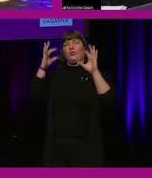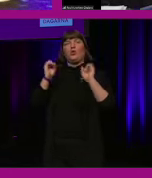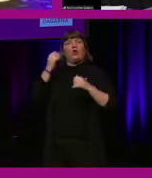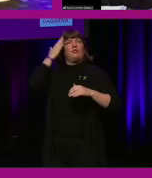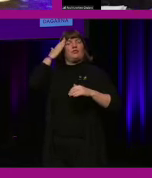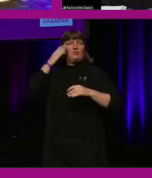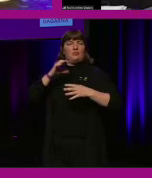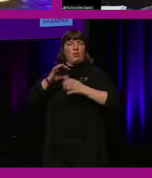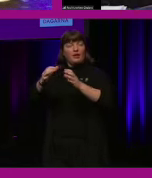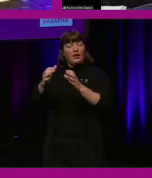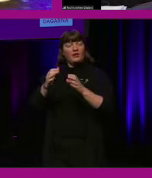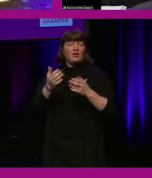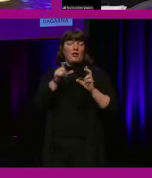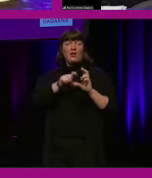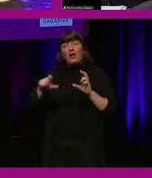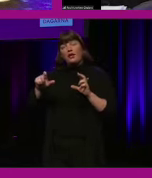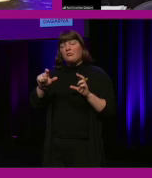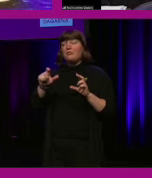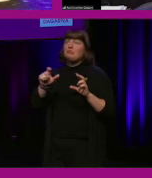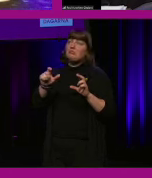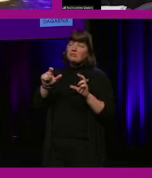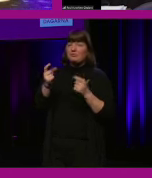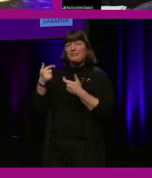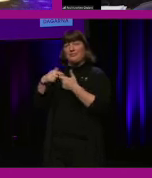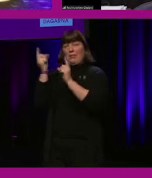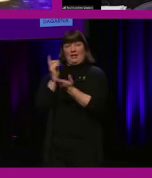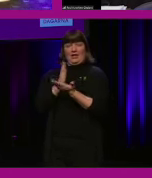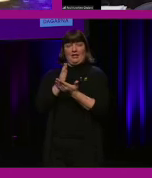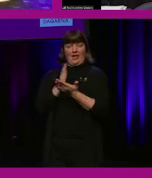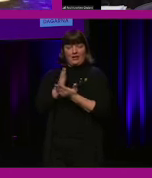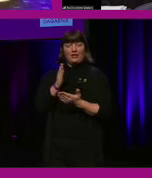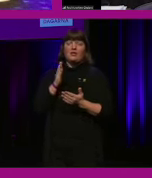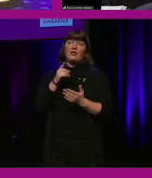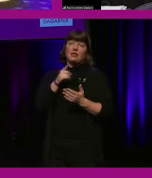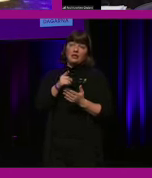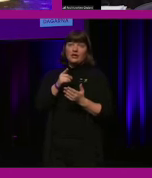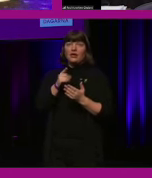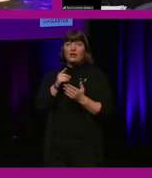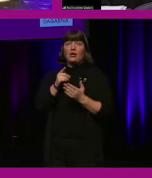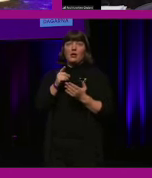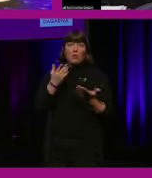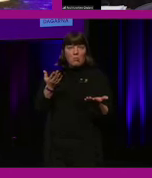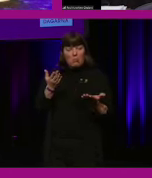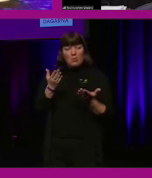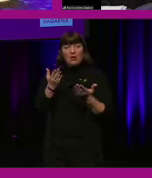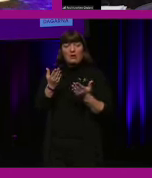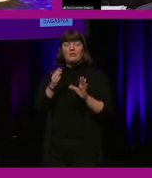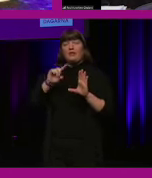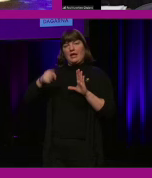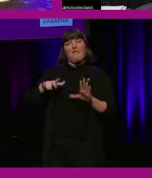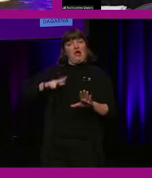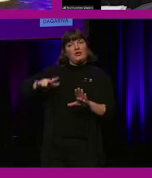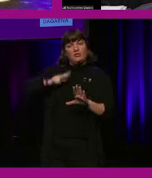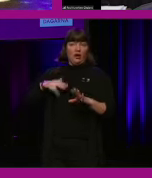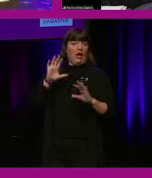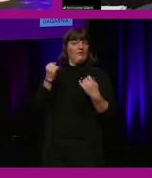And the lawyers saw human rights as accountability, which is very important, but